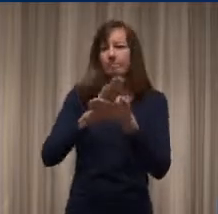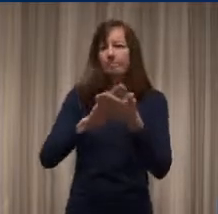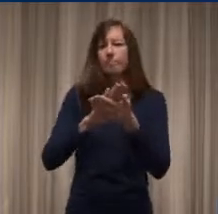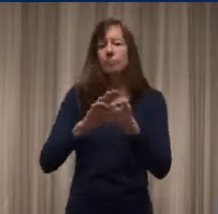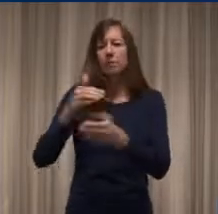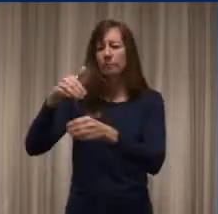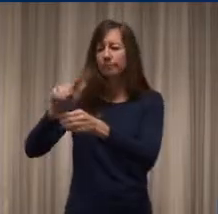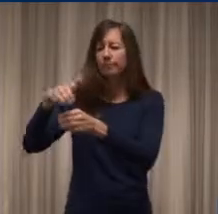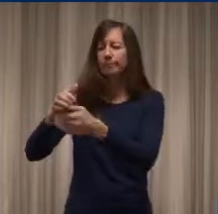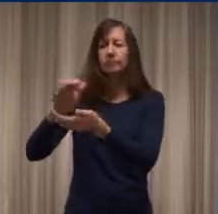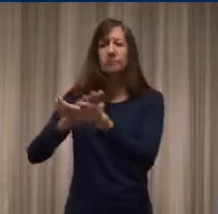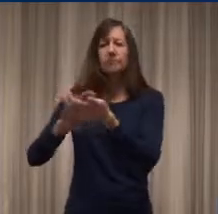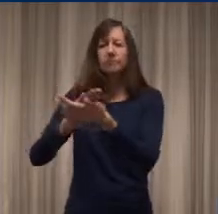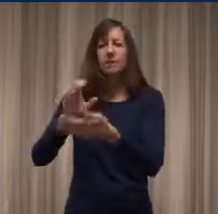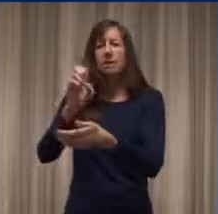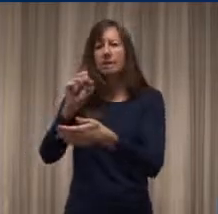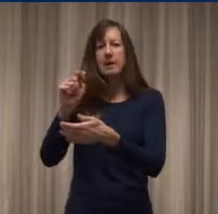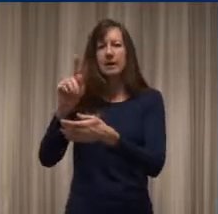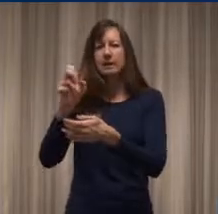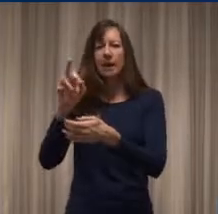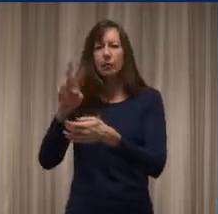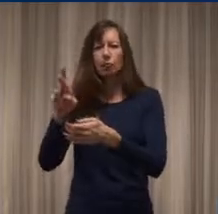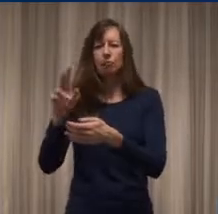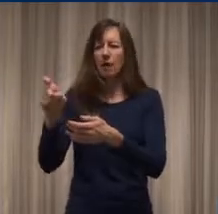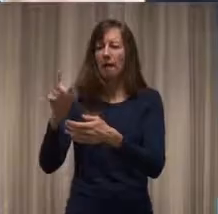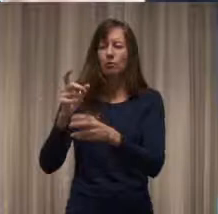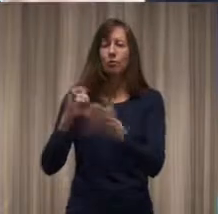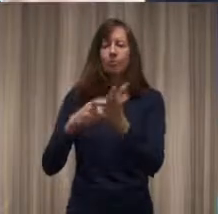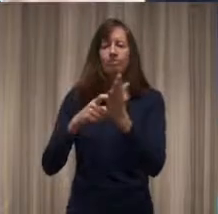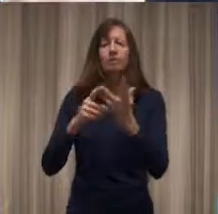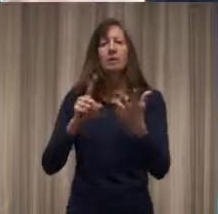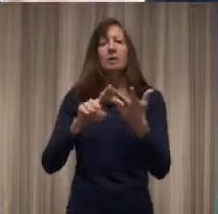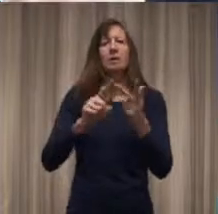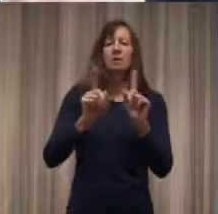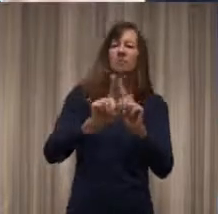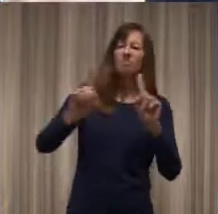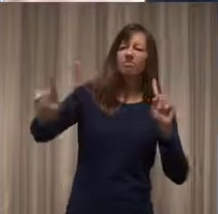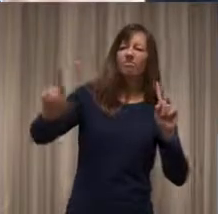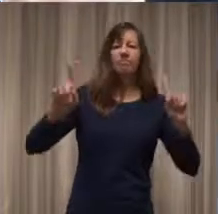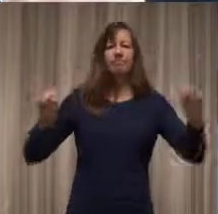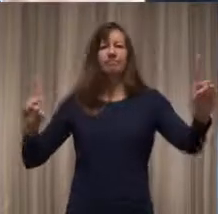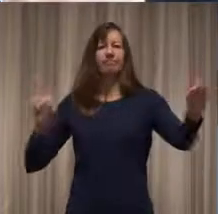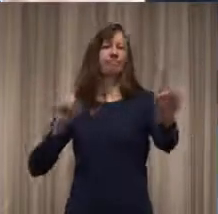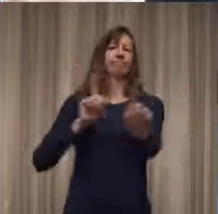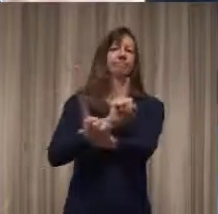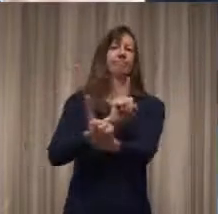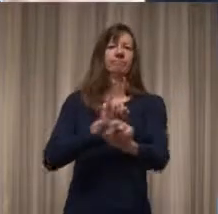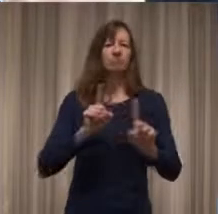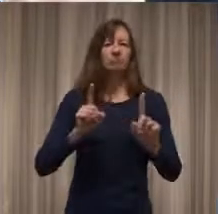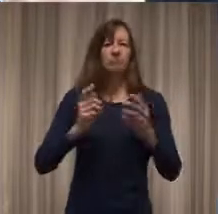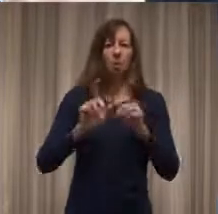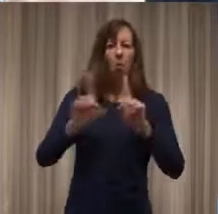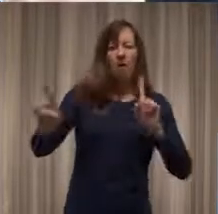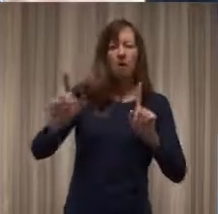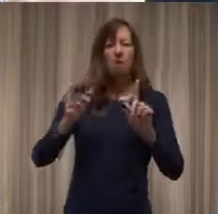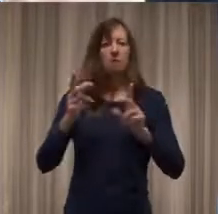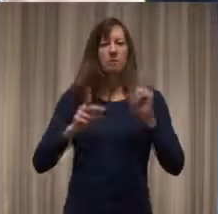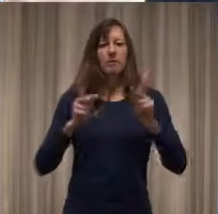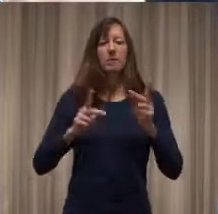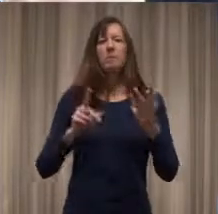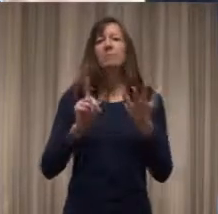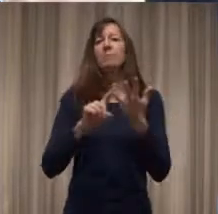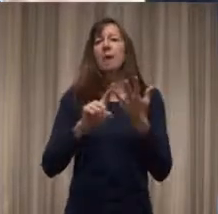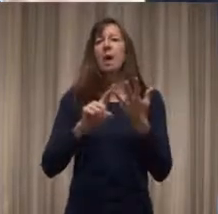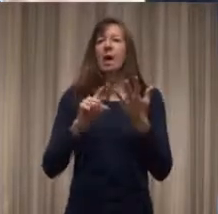maintaining distance when you're in public and continuing to avoid getting together with small or large groups of people,